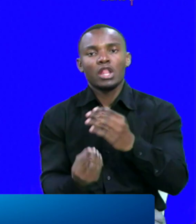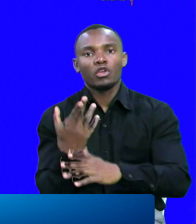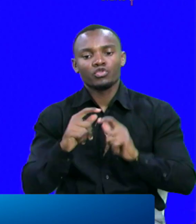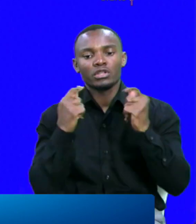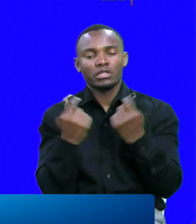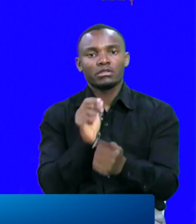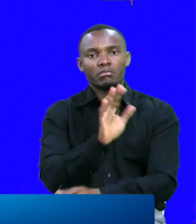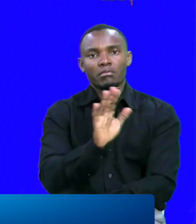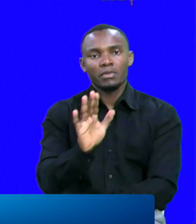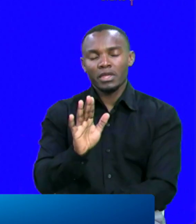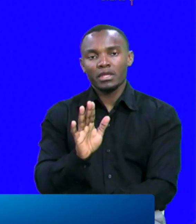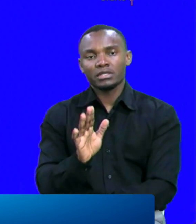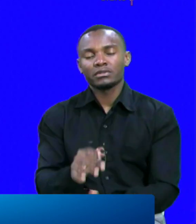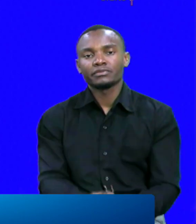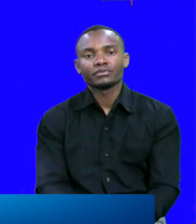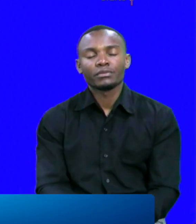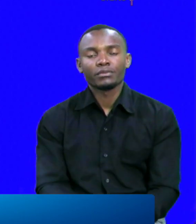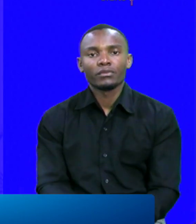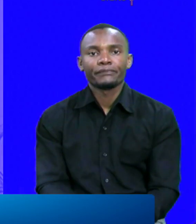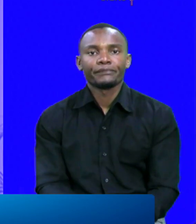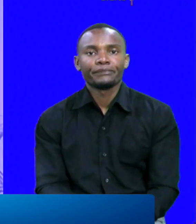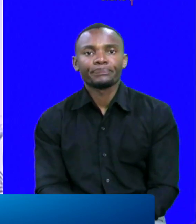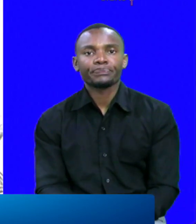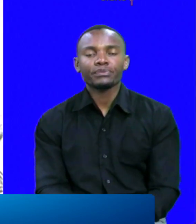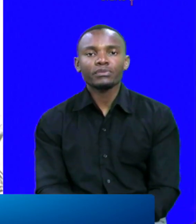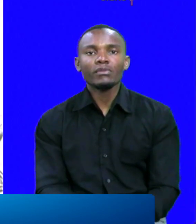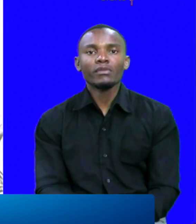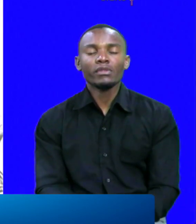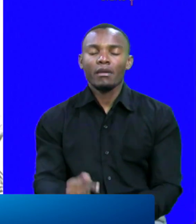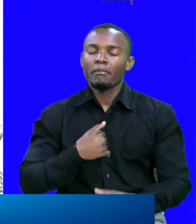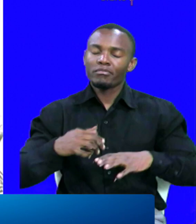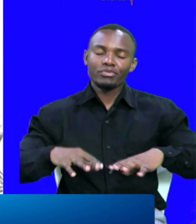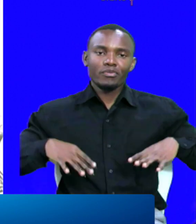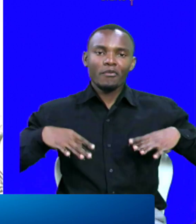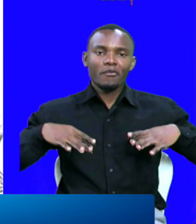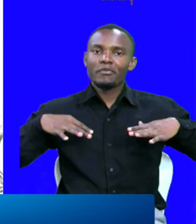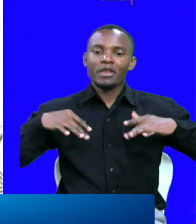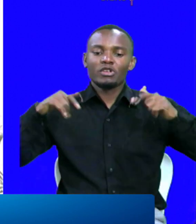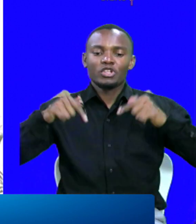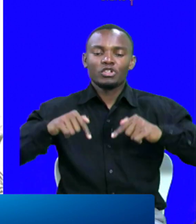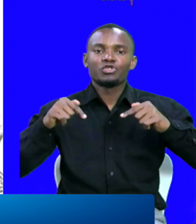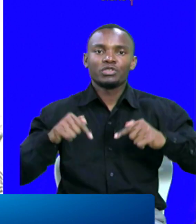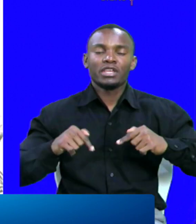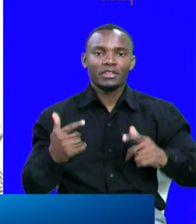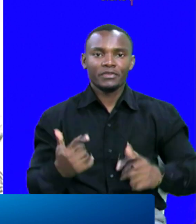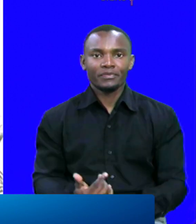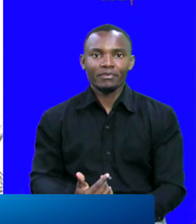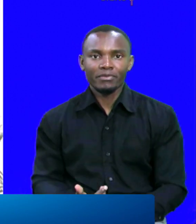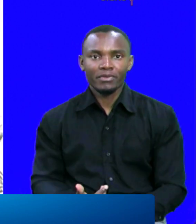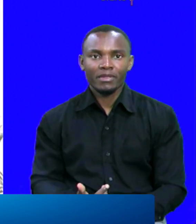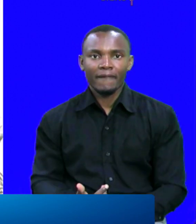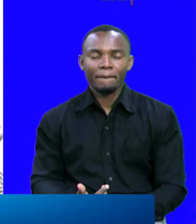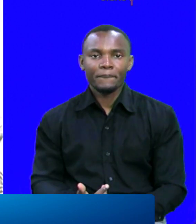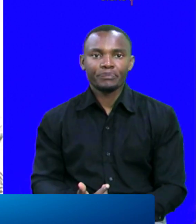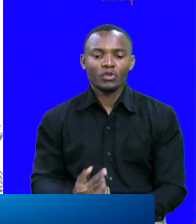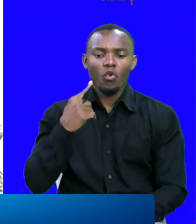is the unveiling of the Kenya Kwanza, a team that will be leading these talks. I am very proud